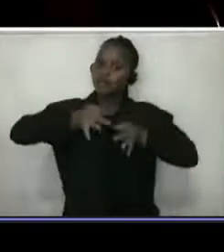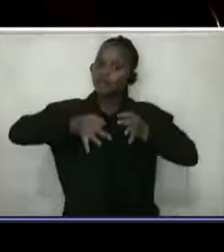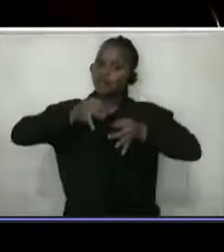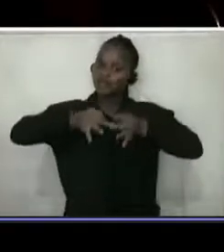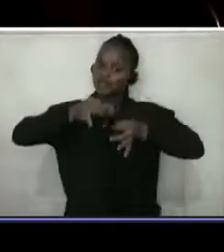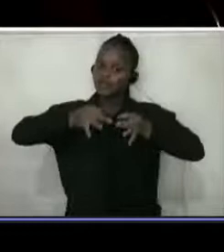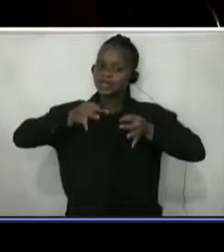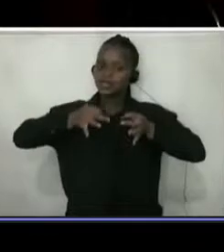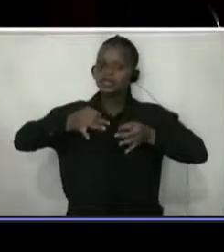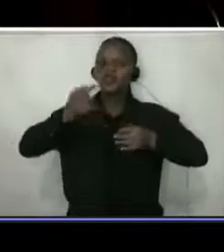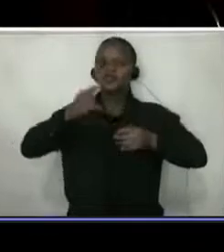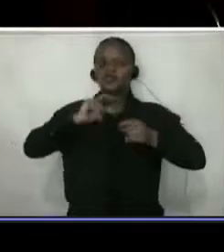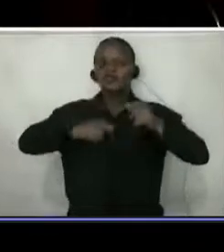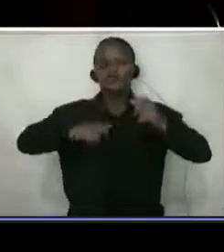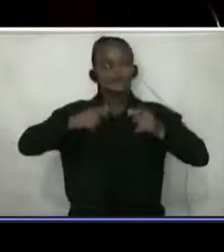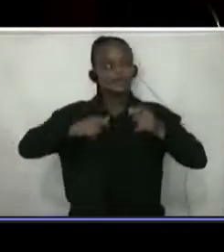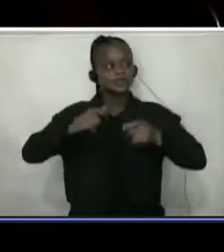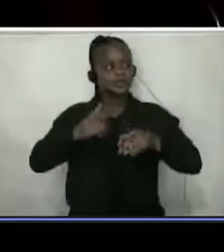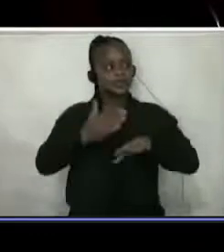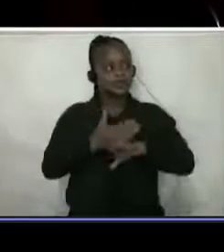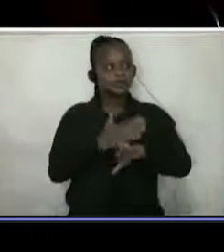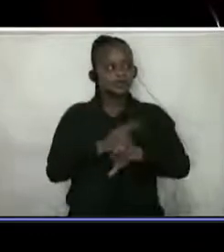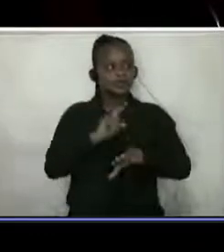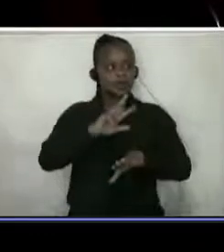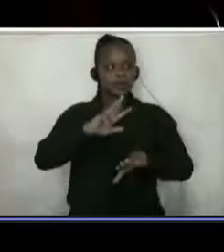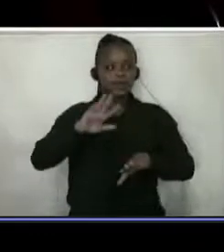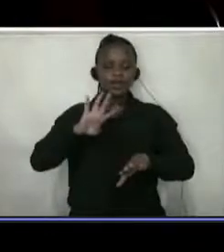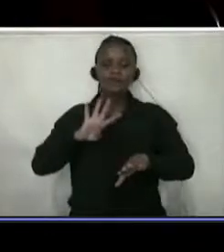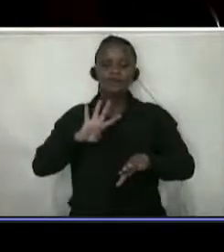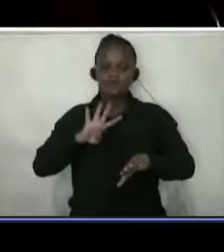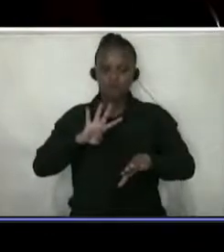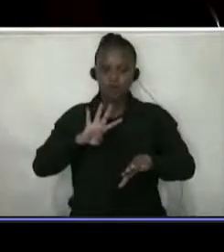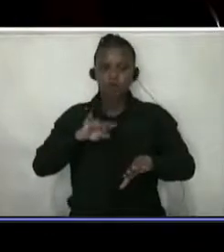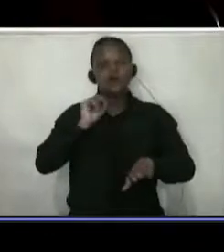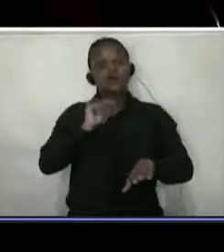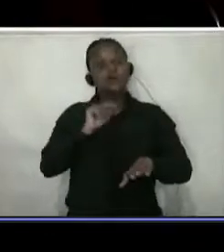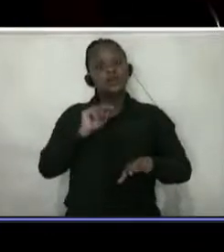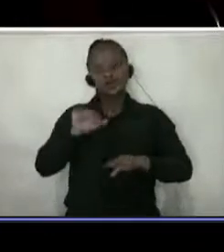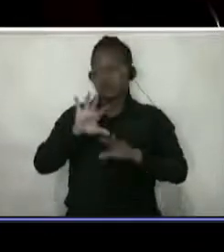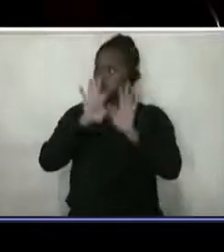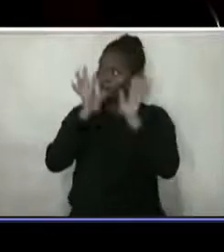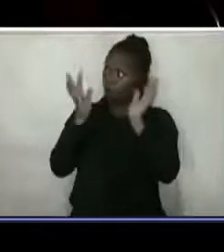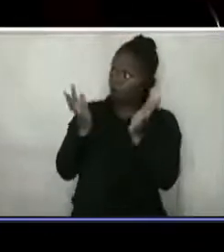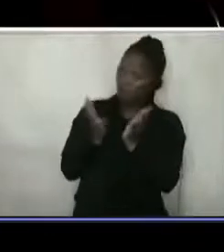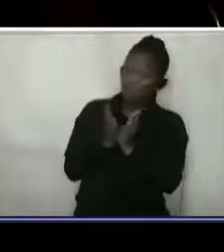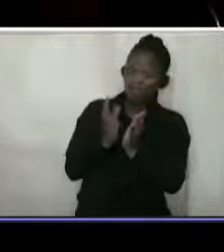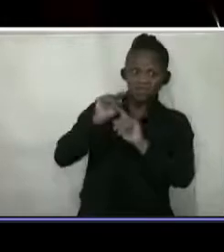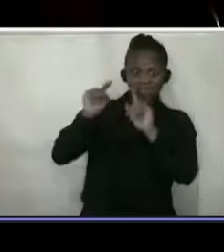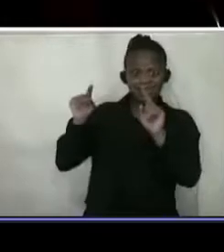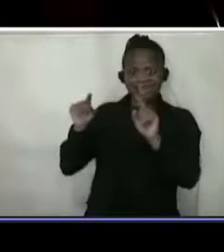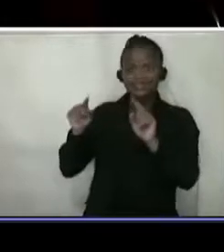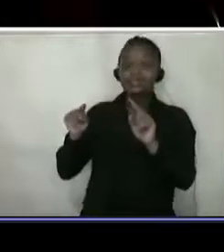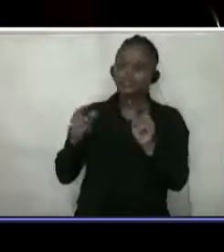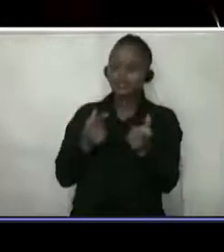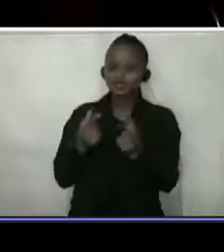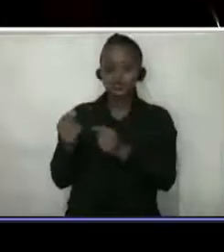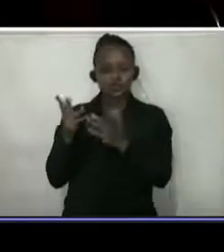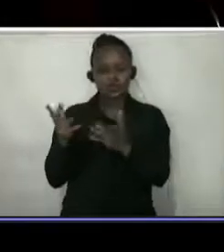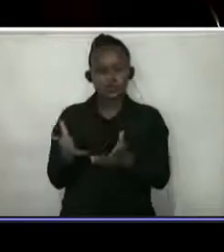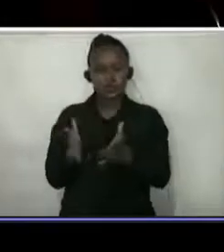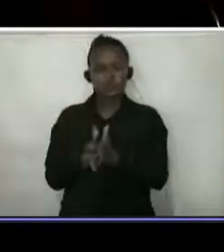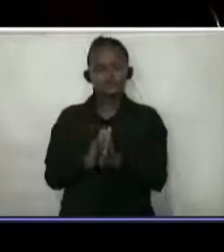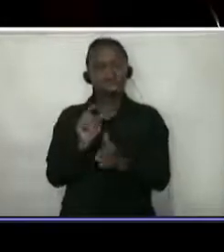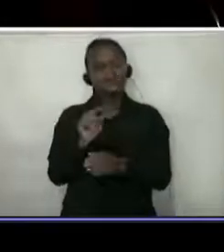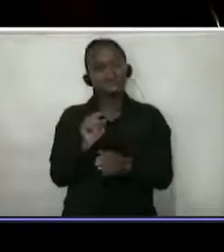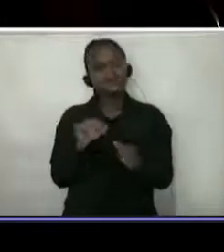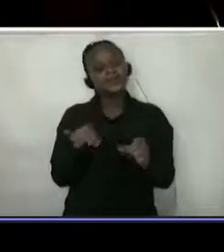before 1994. So following best practice from across the world, it was settled on a judicial democracy, an extra